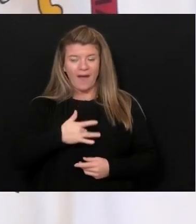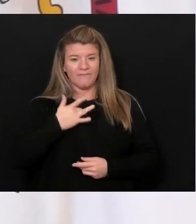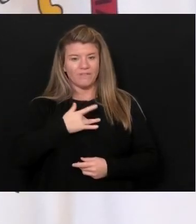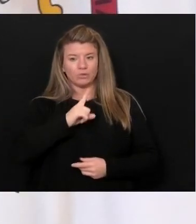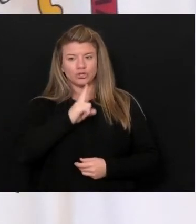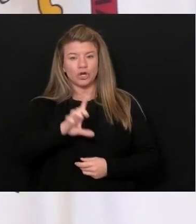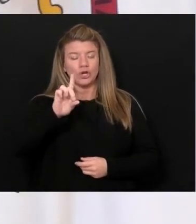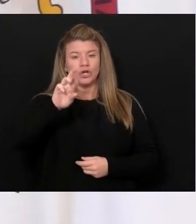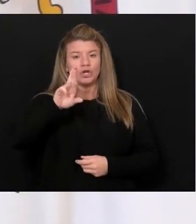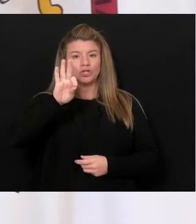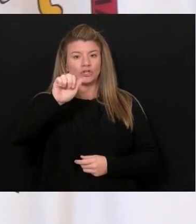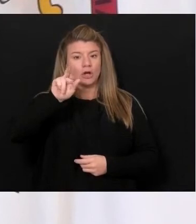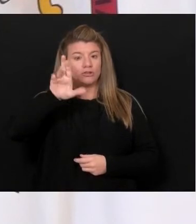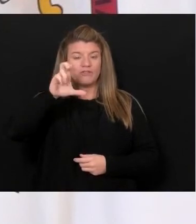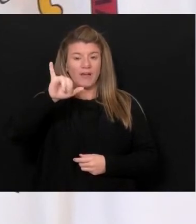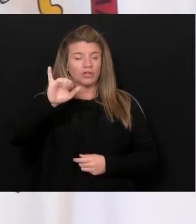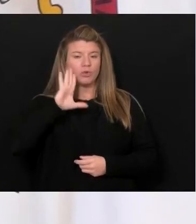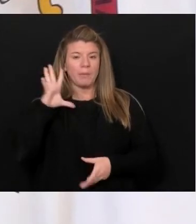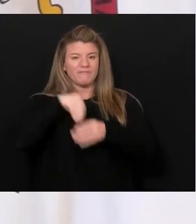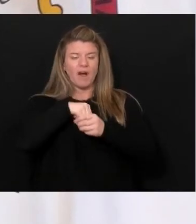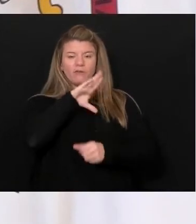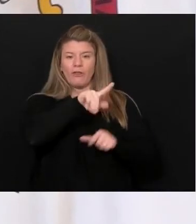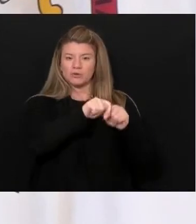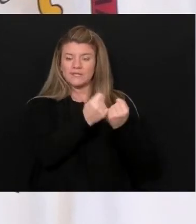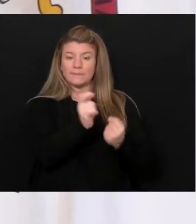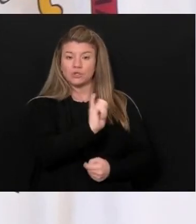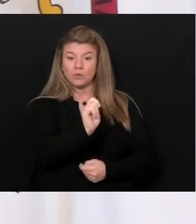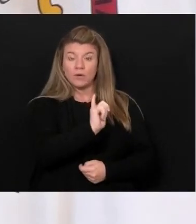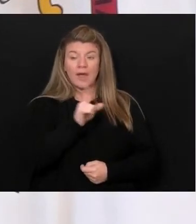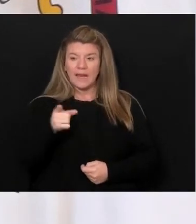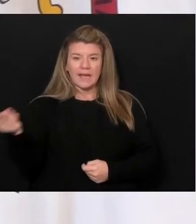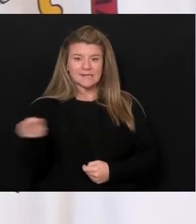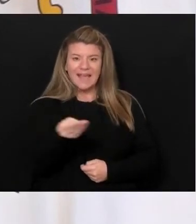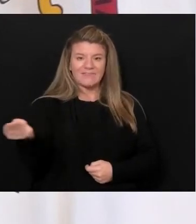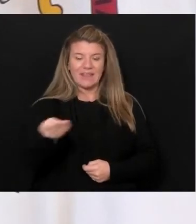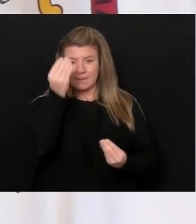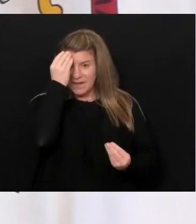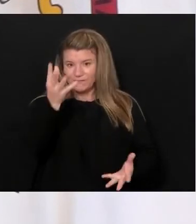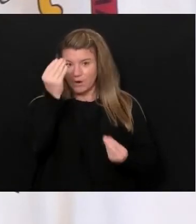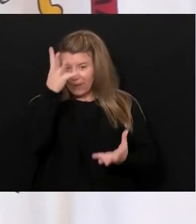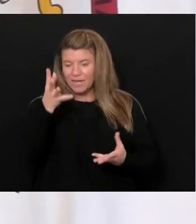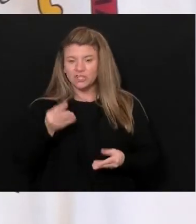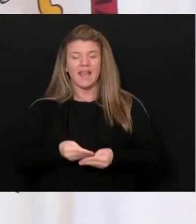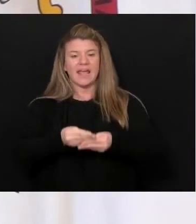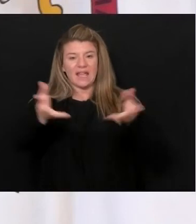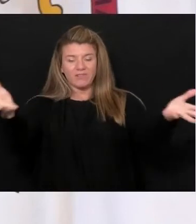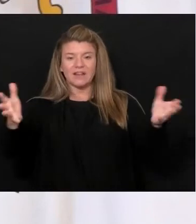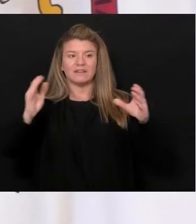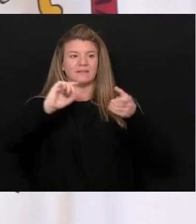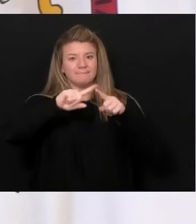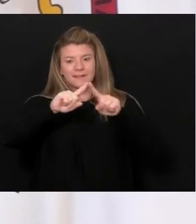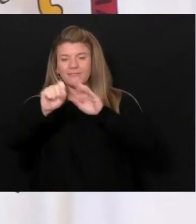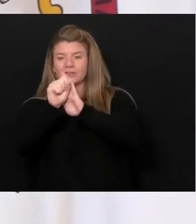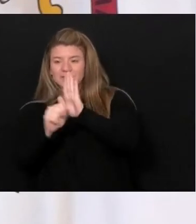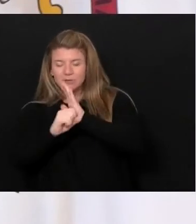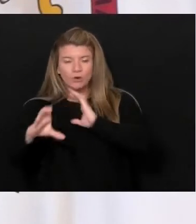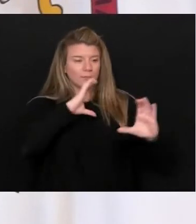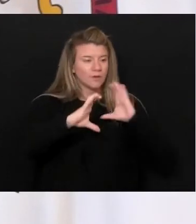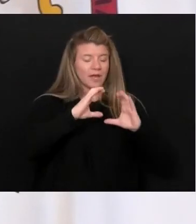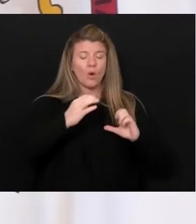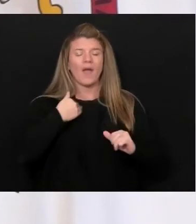Dr. Fauci will be on their team, and he's supplying information, and we're communicating back and forth. There's lots and